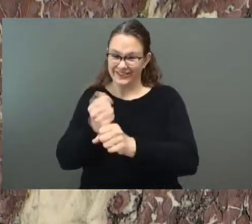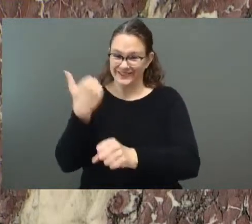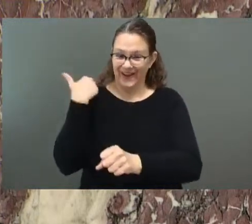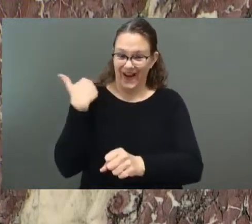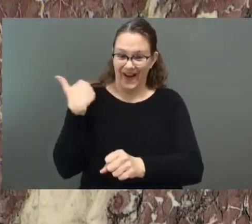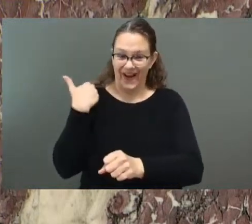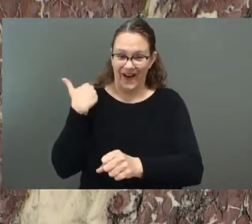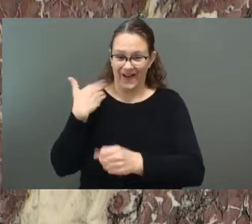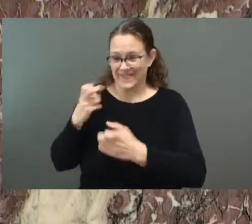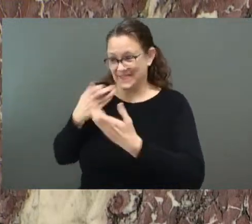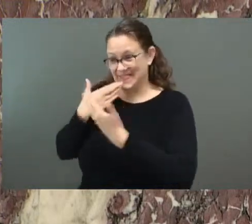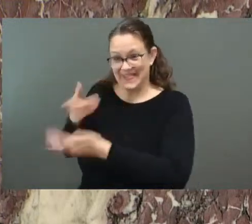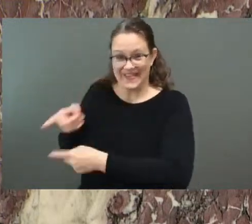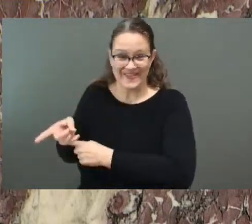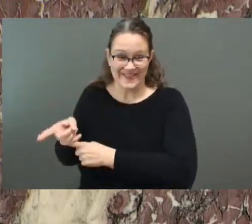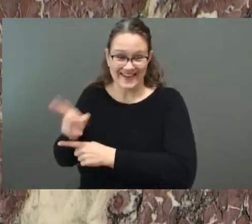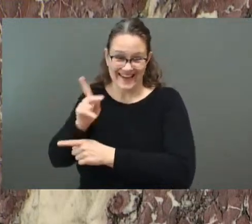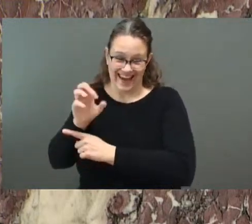very welcome.